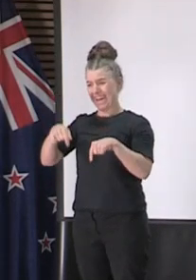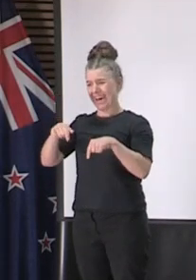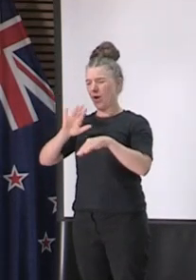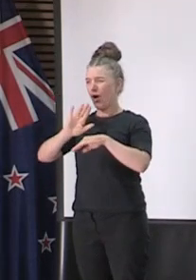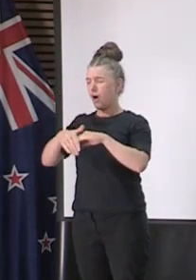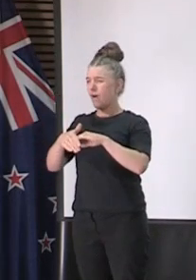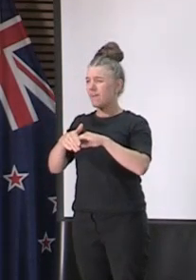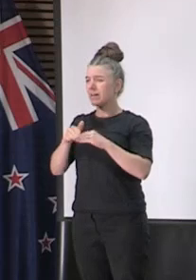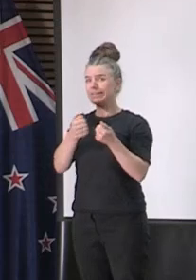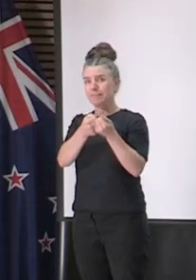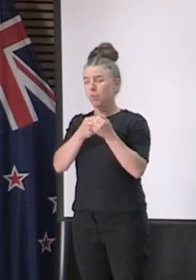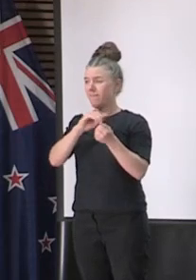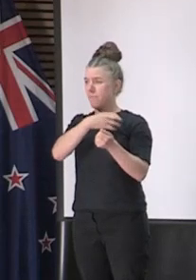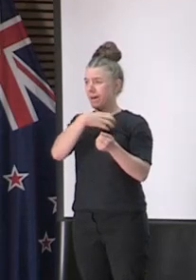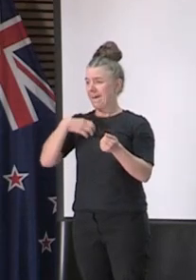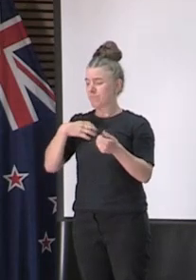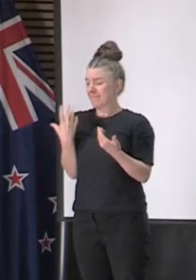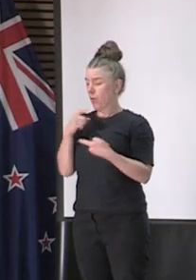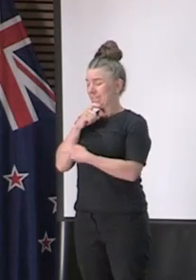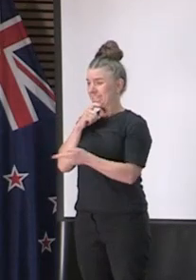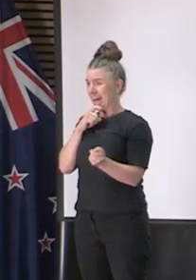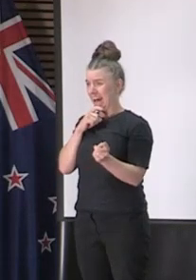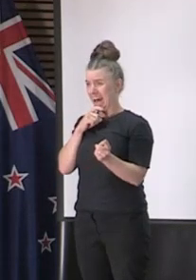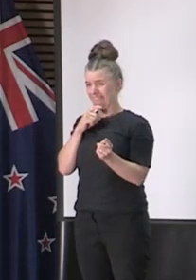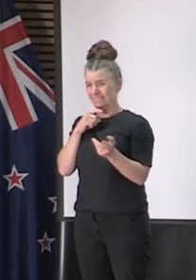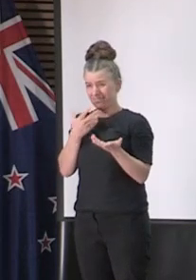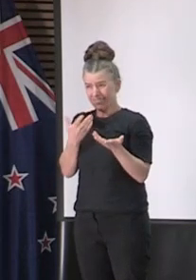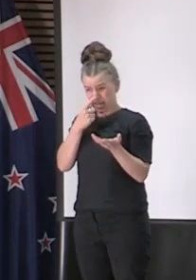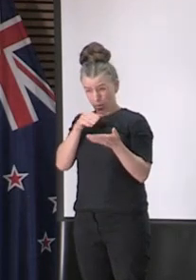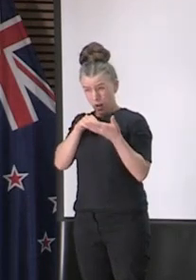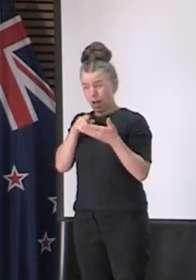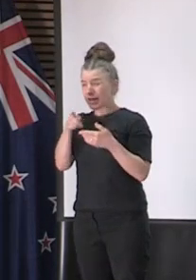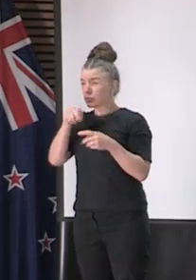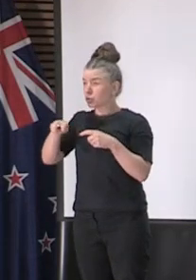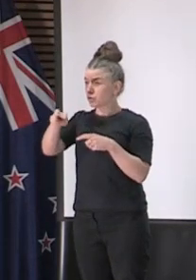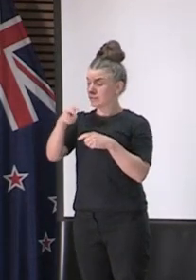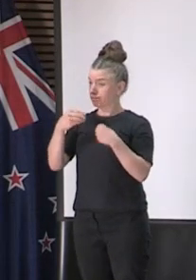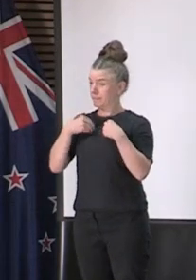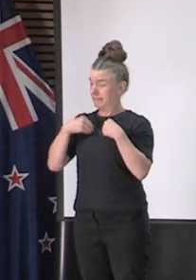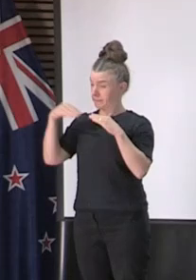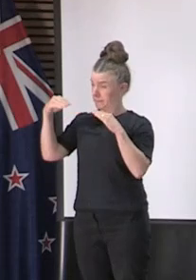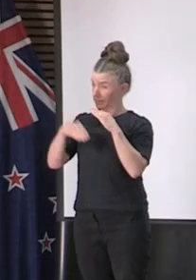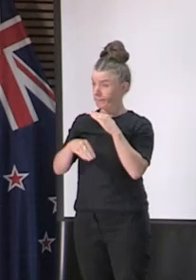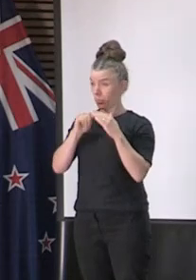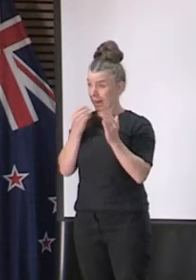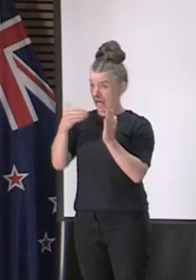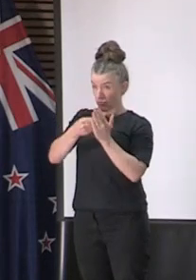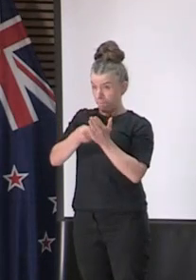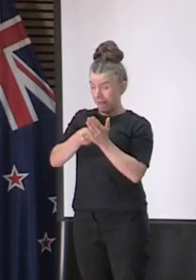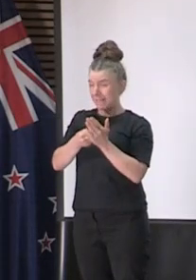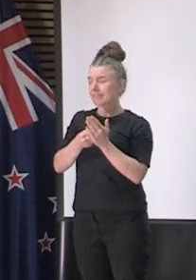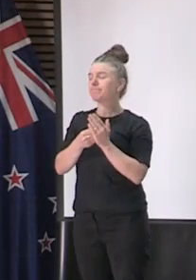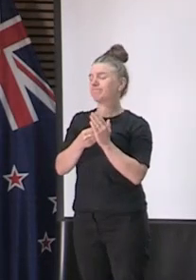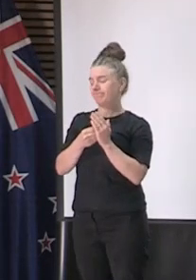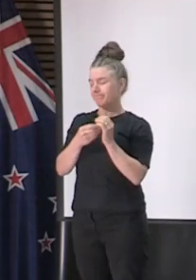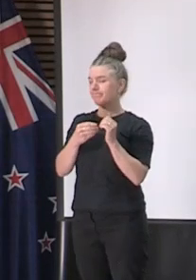What assurances can you give them that help is on the way? You will have heard me say yesterday very clearly there will be additional